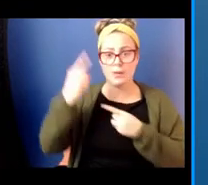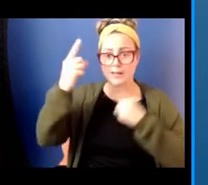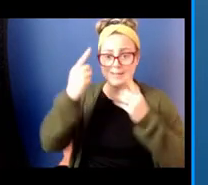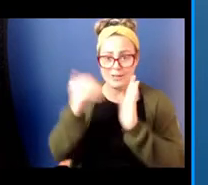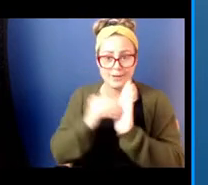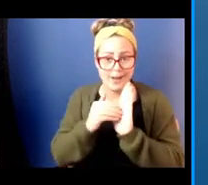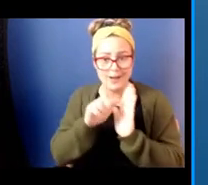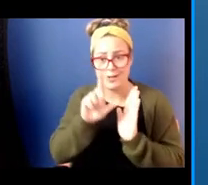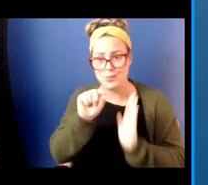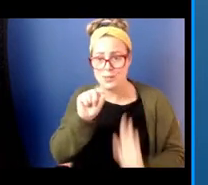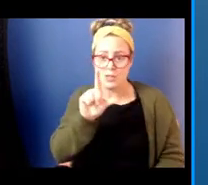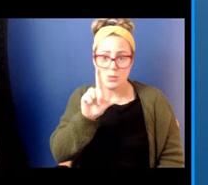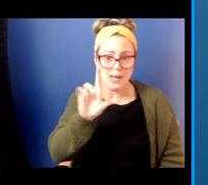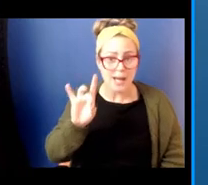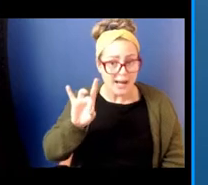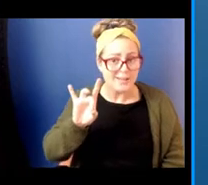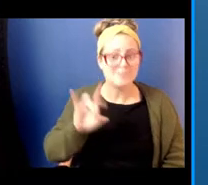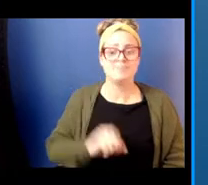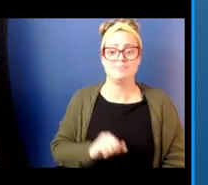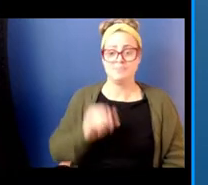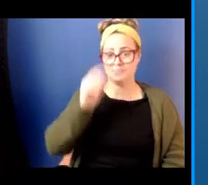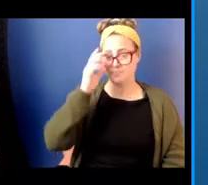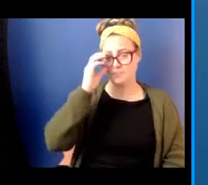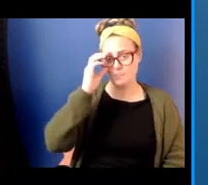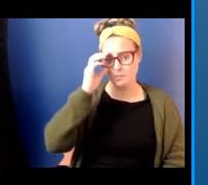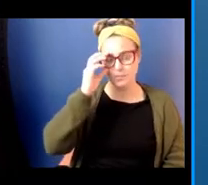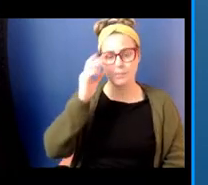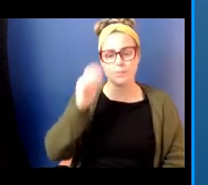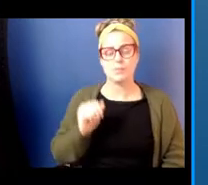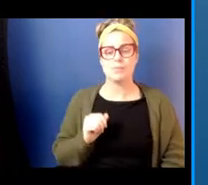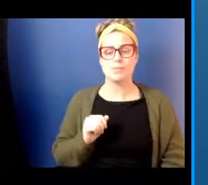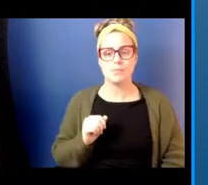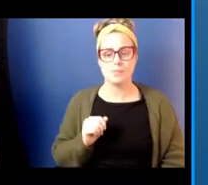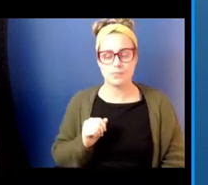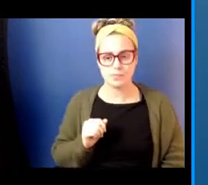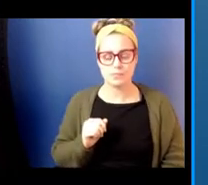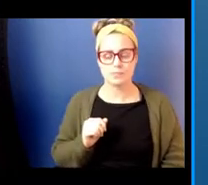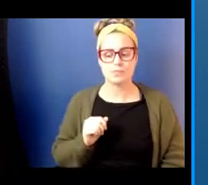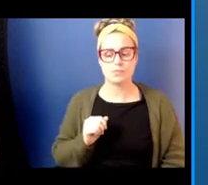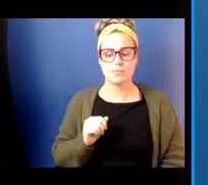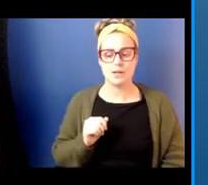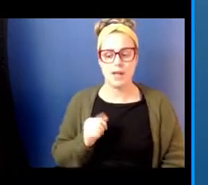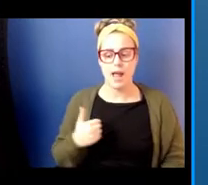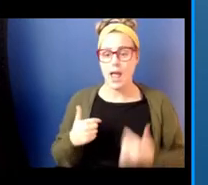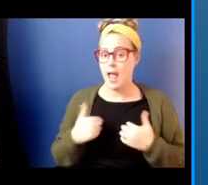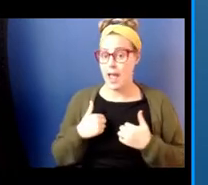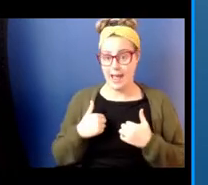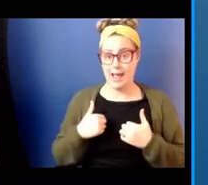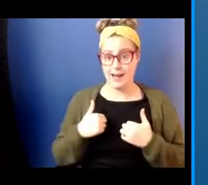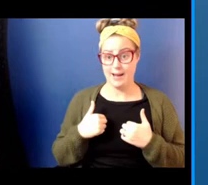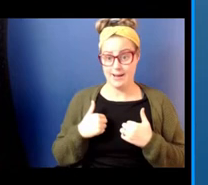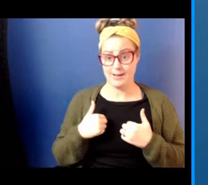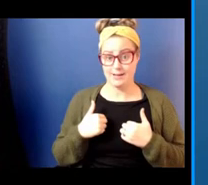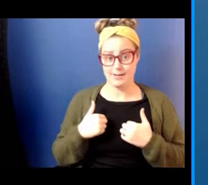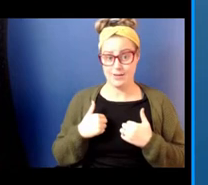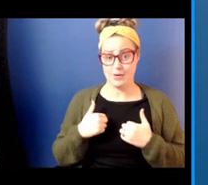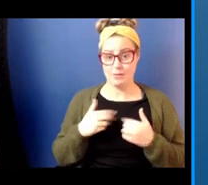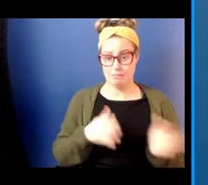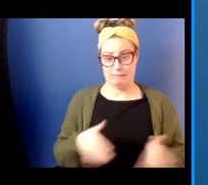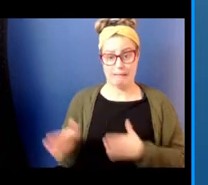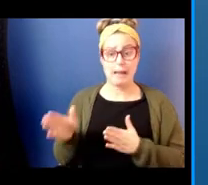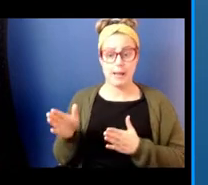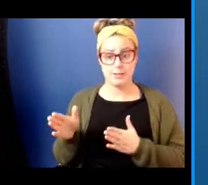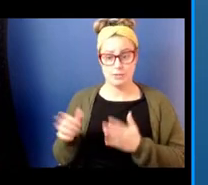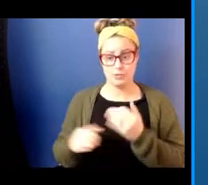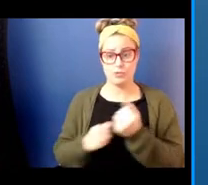it um on the shelf and I intend to support um